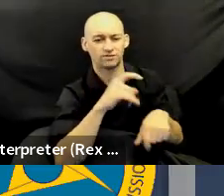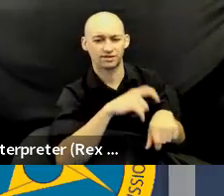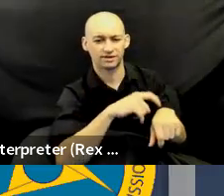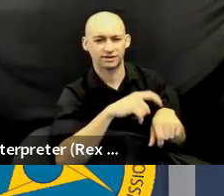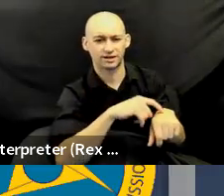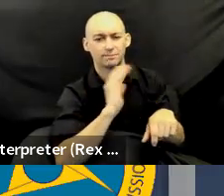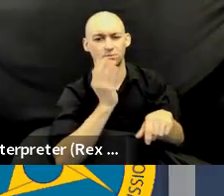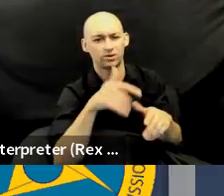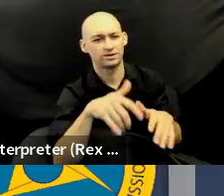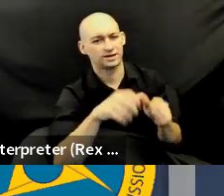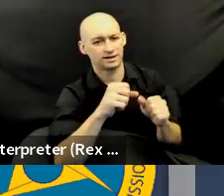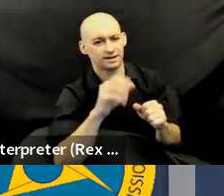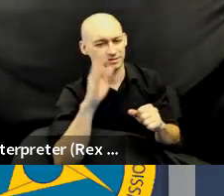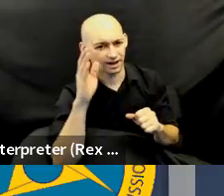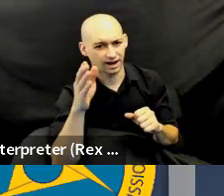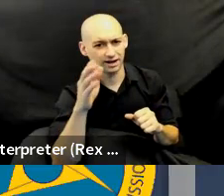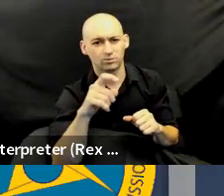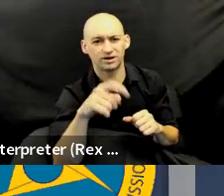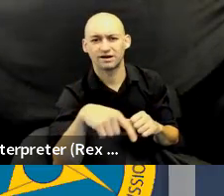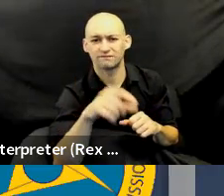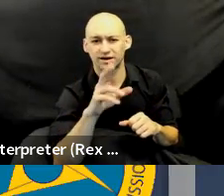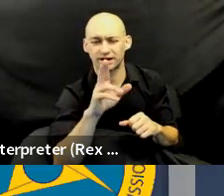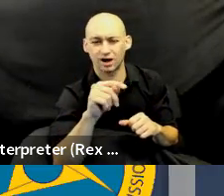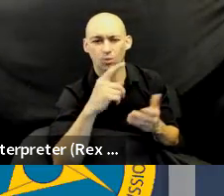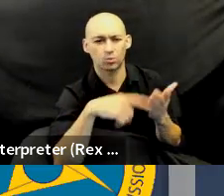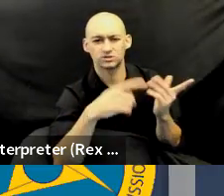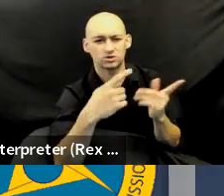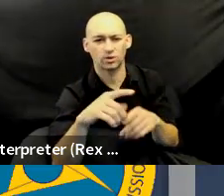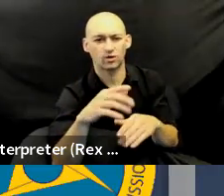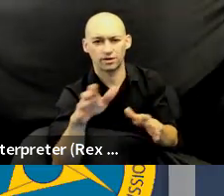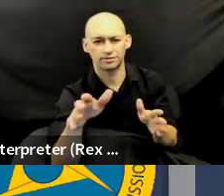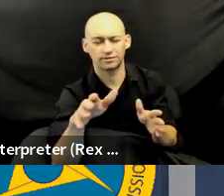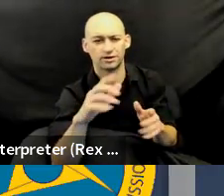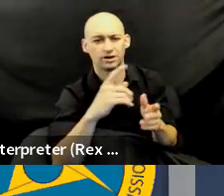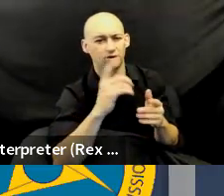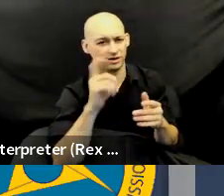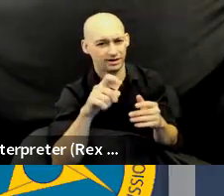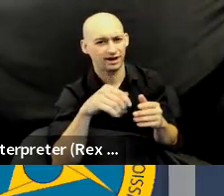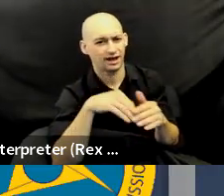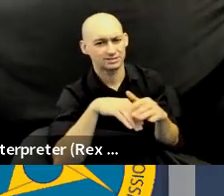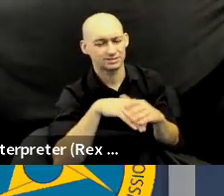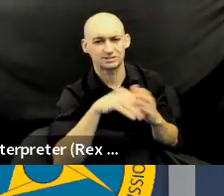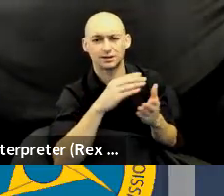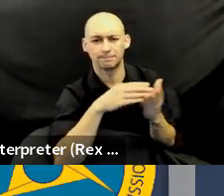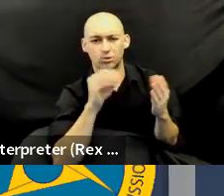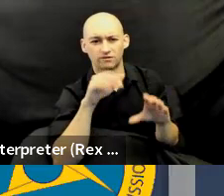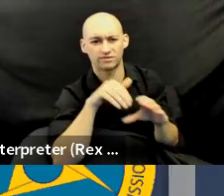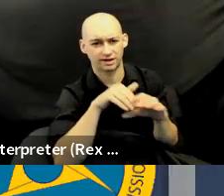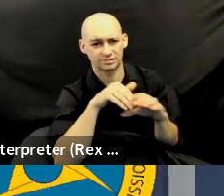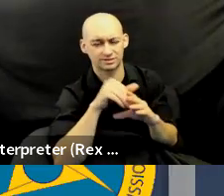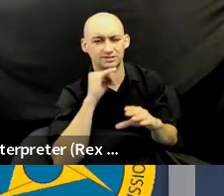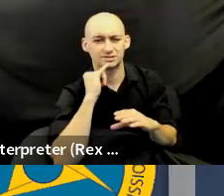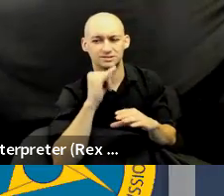were taking and say, hey, we need to find out what's going on. We need access. Part of getting the access was we need